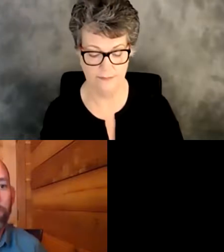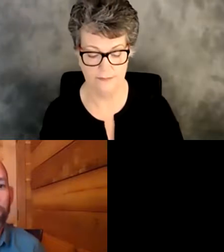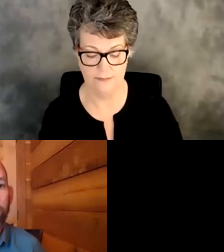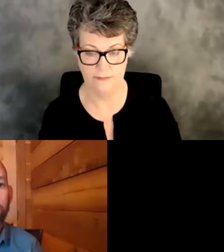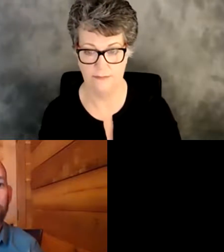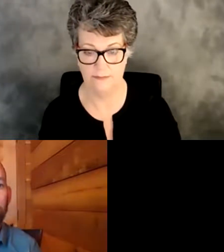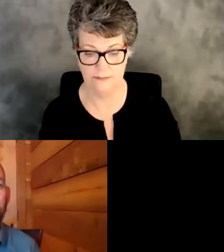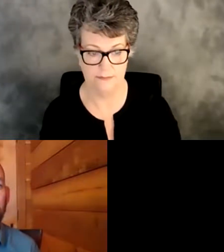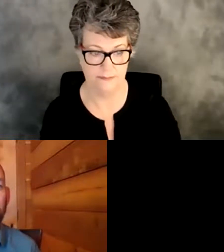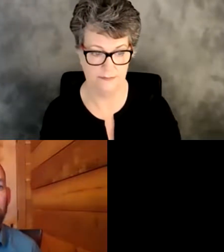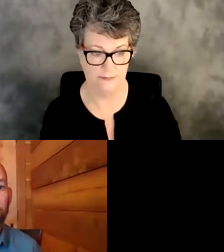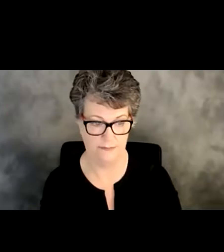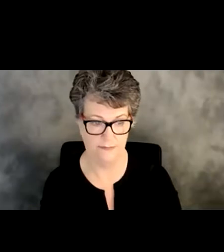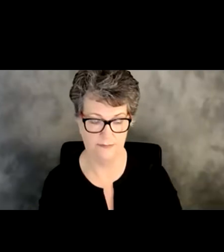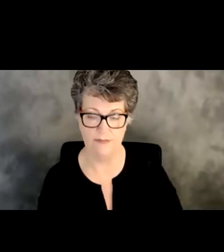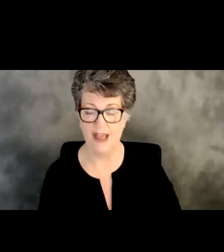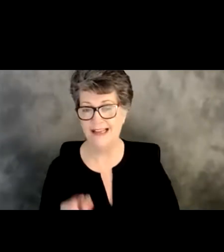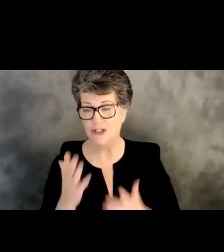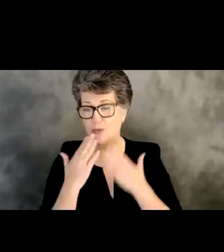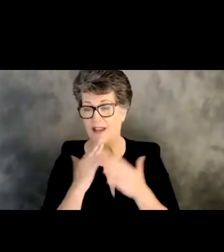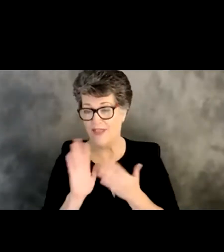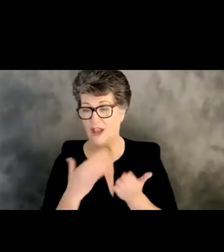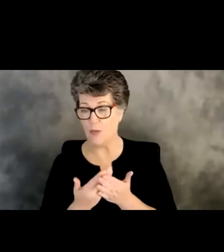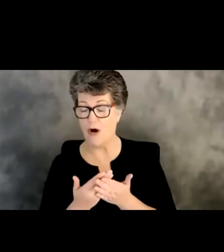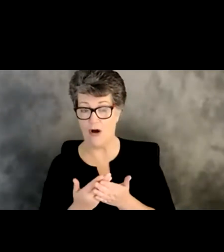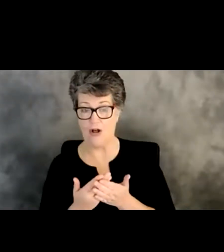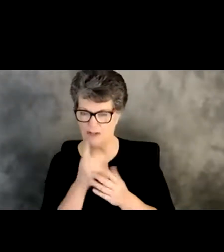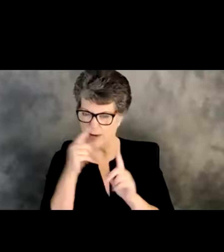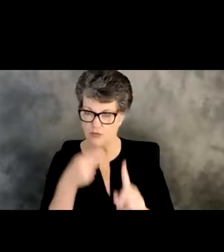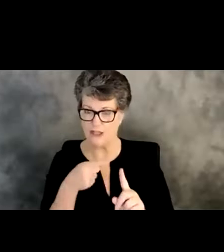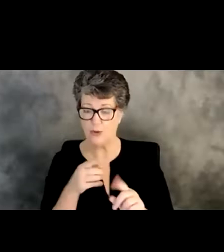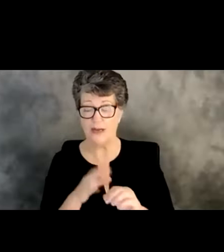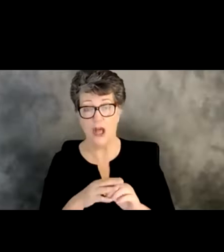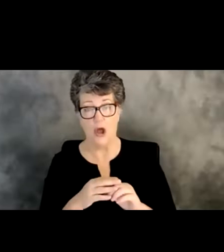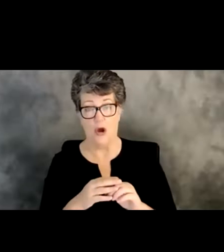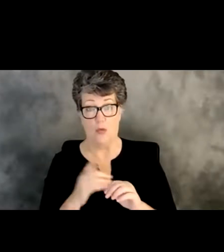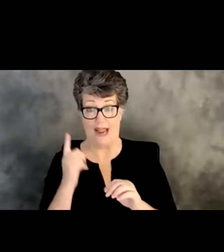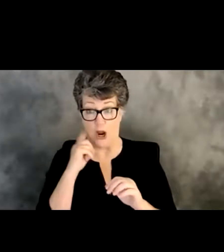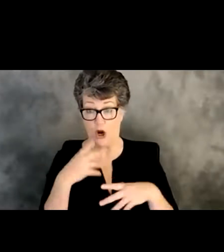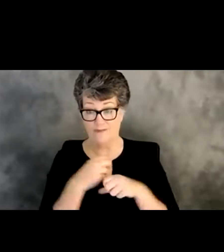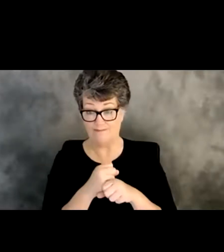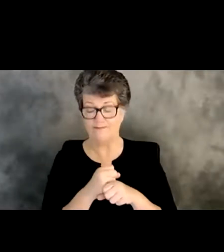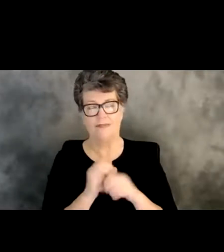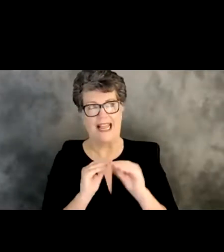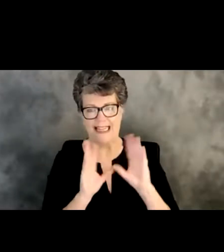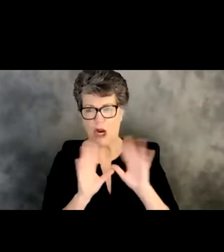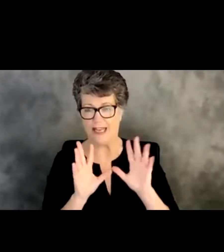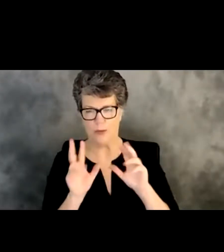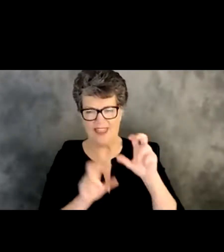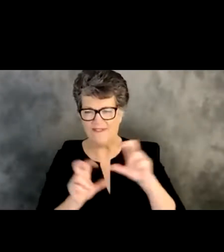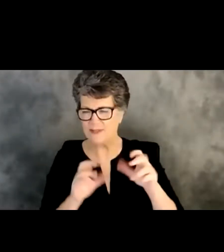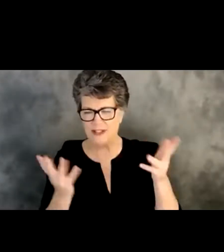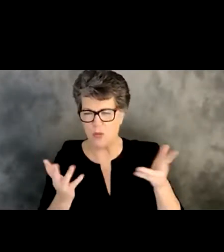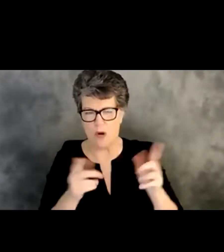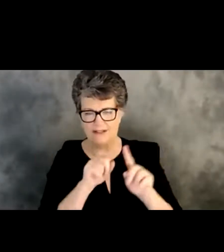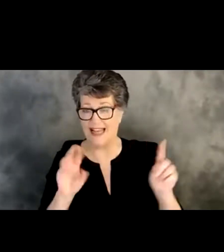So I just want to thank you all for, you know, coming right to it. What I heard are a couple things. One, we need some clarity on what all these investments are, and that's that master